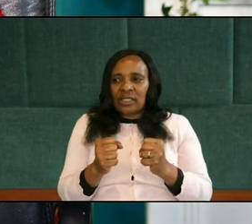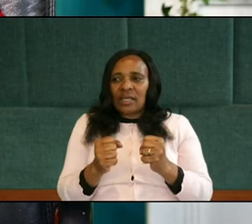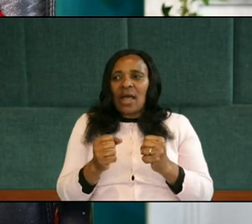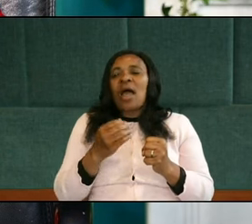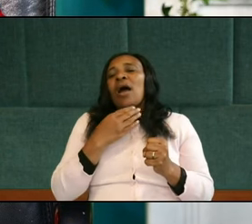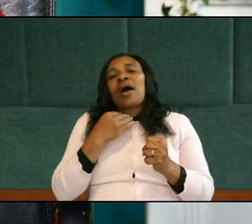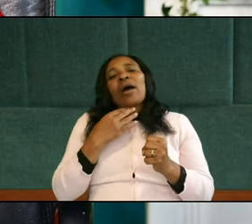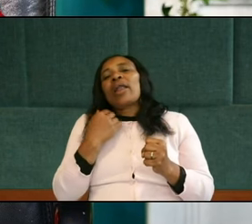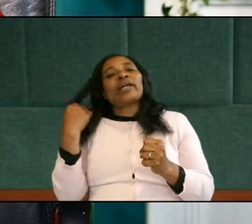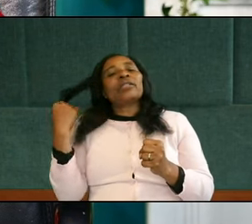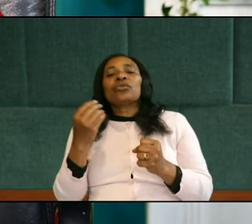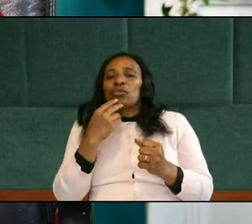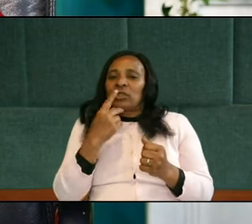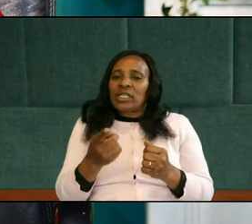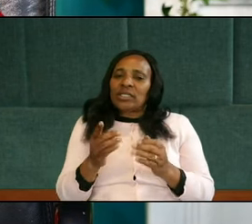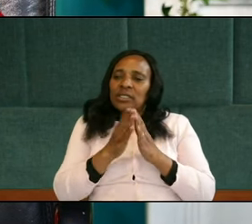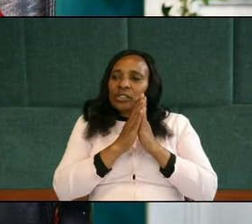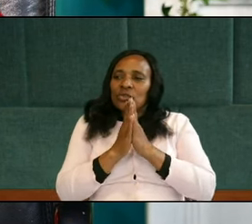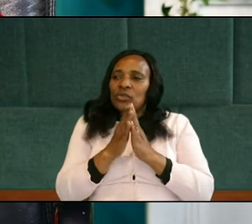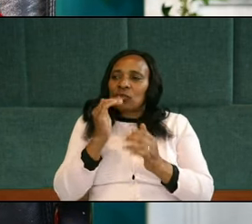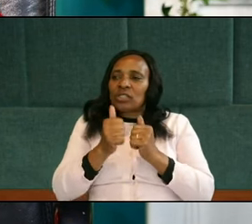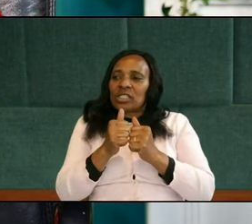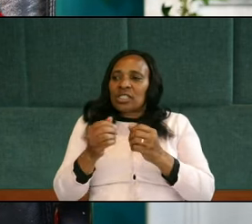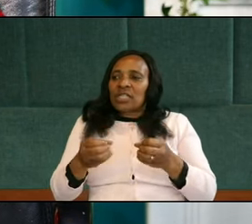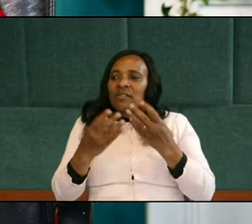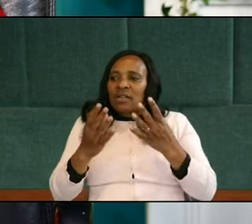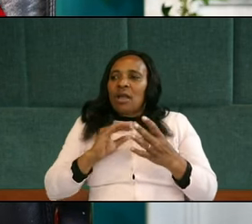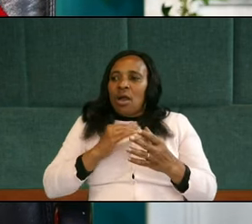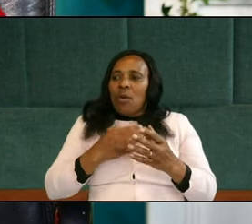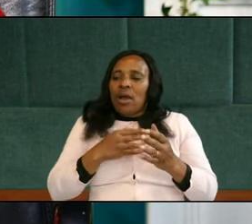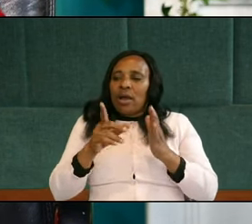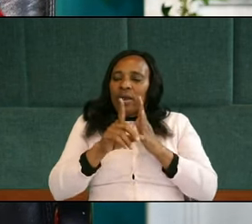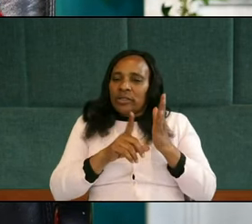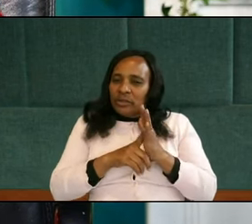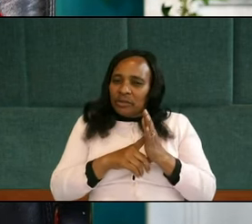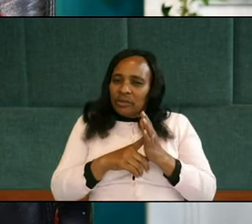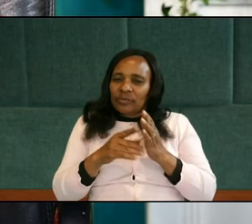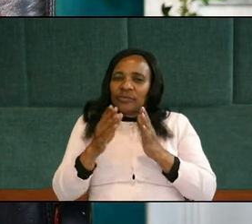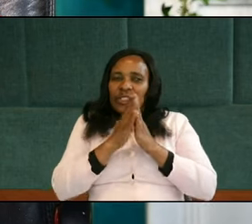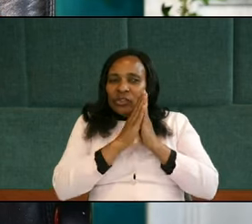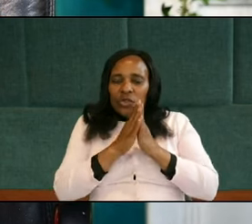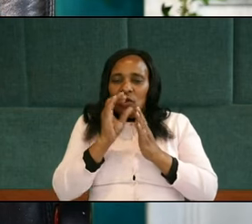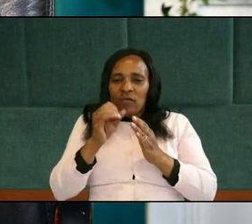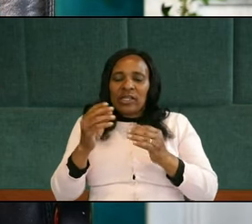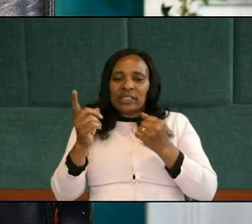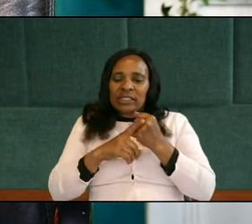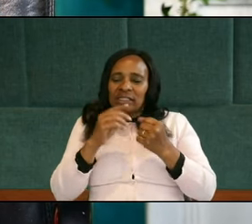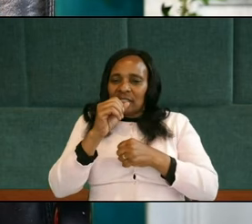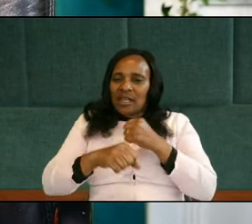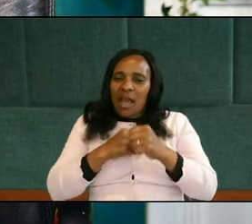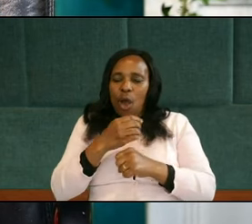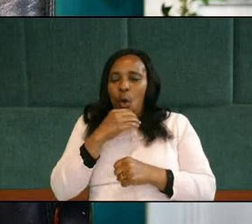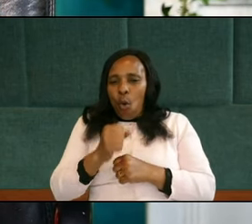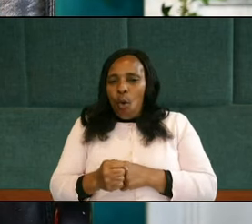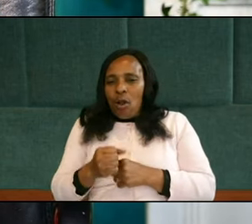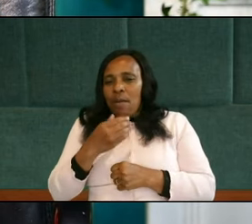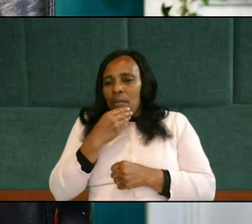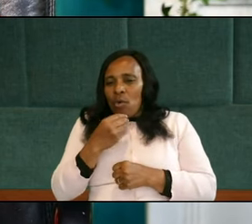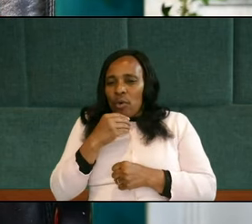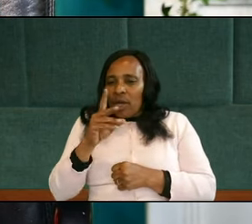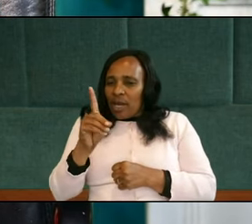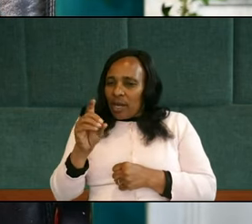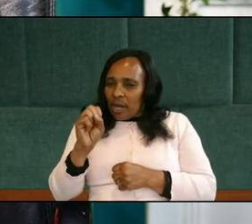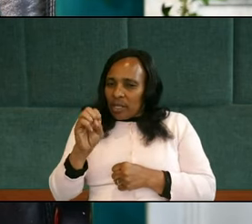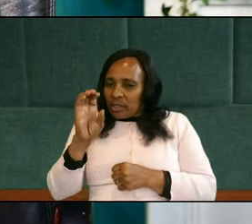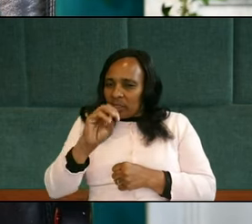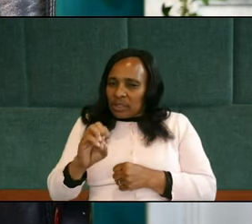to tell the story that is given in our lesson. There's a story of a six-year-old boy who was called Desmond.